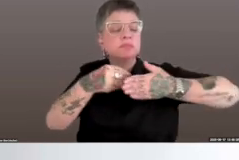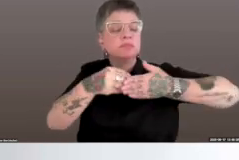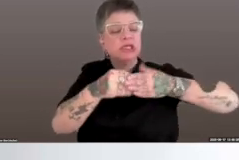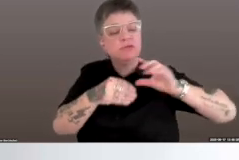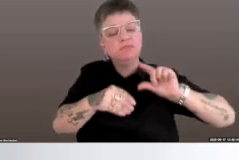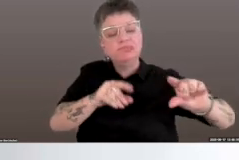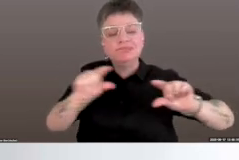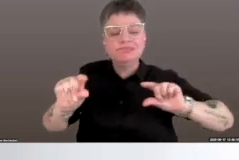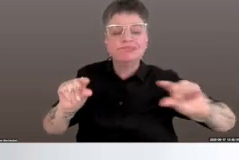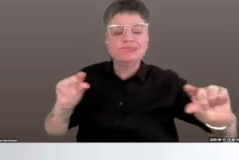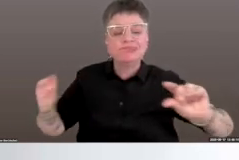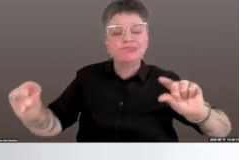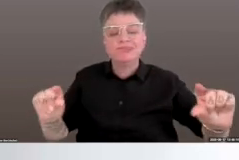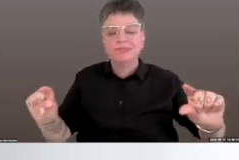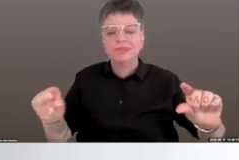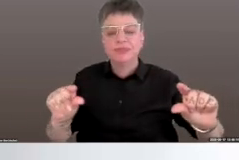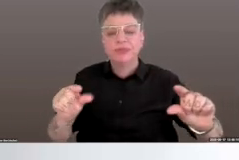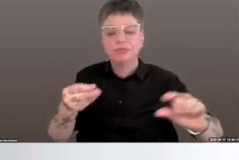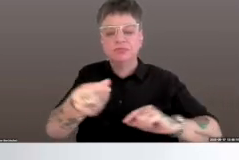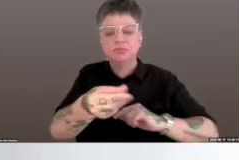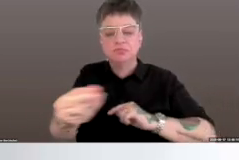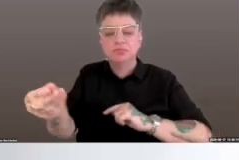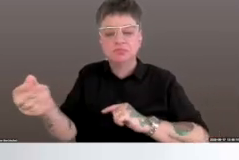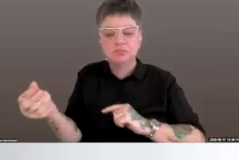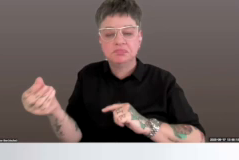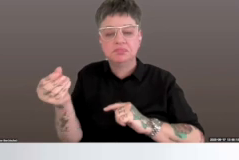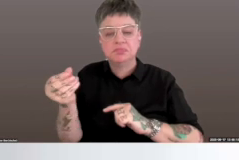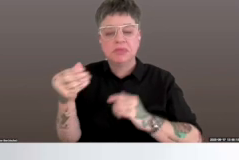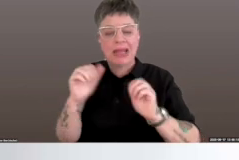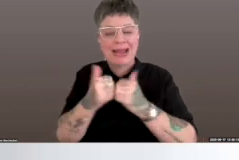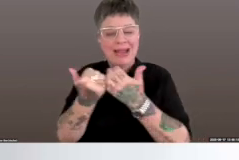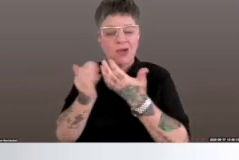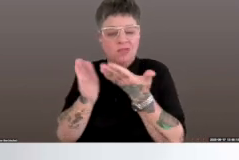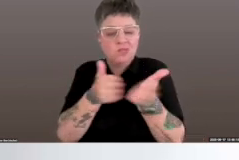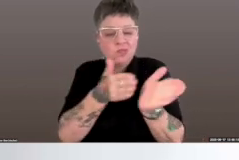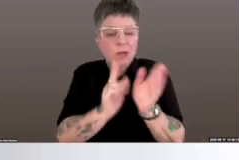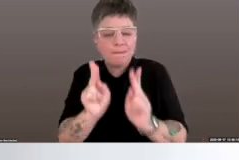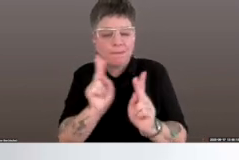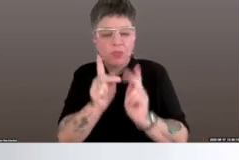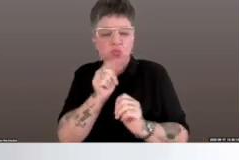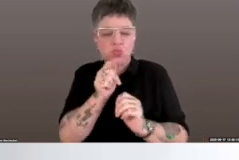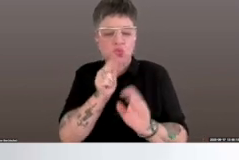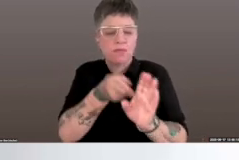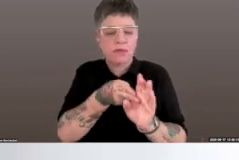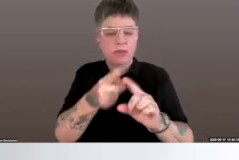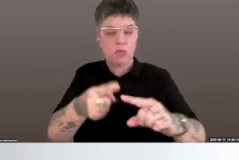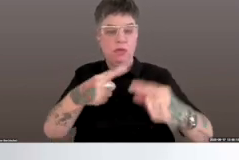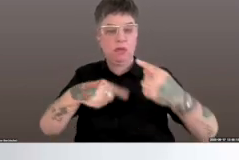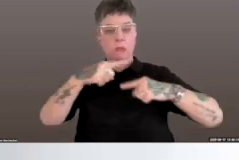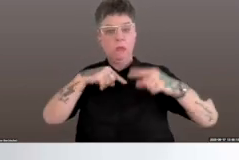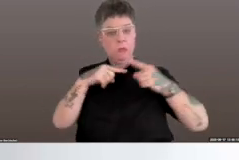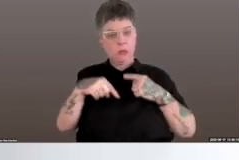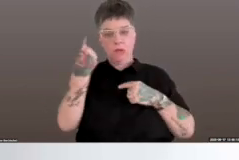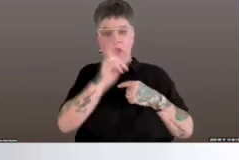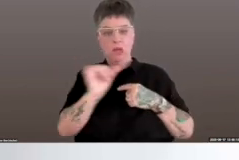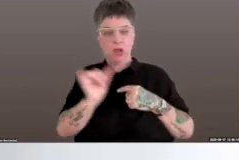to understand where to direct people that are interested in participating. So I think rewinding, it looks like,